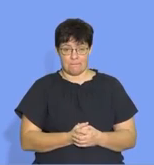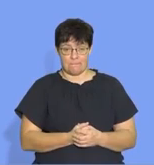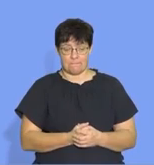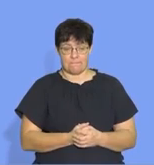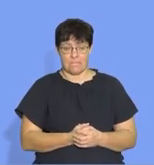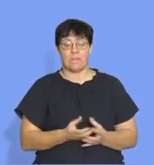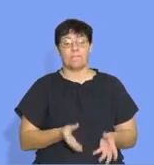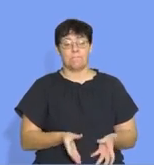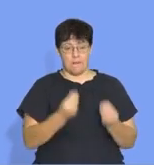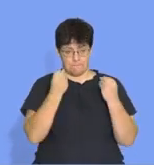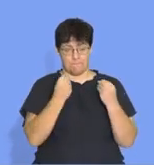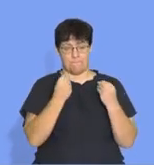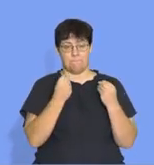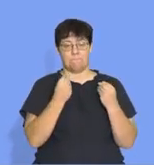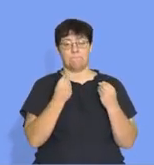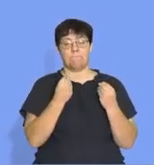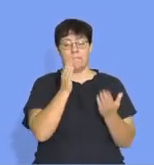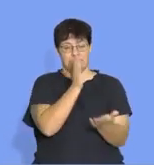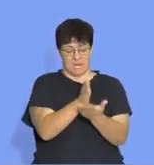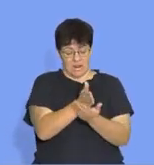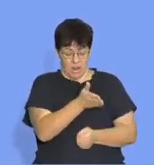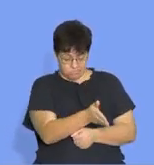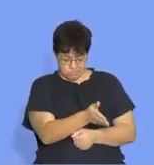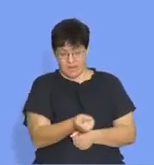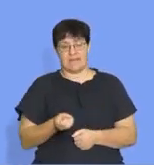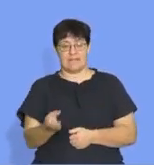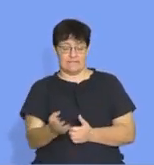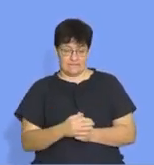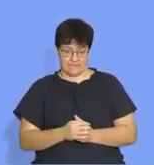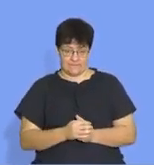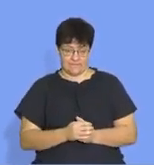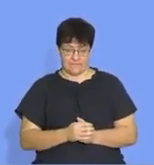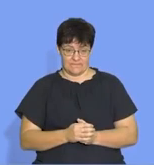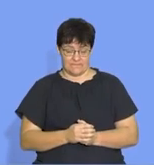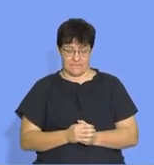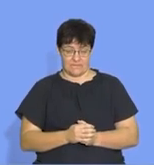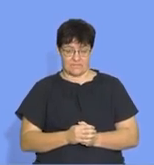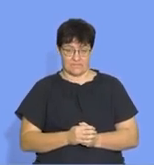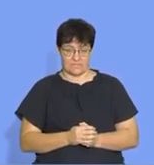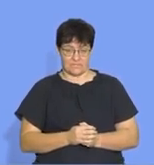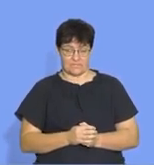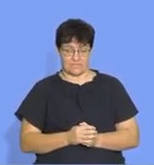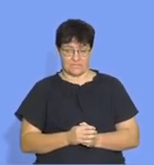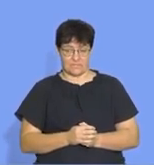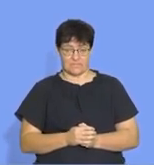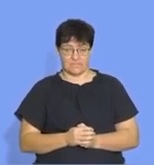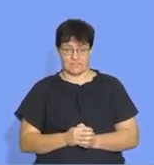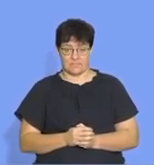gets the sign of the middle term. The sign of the middle term.